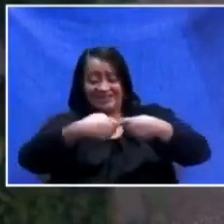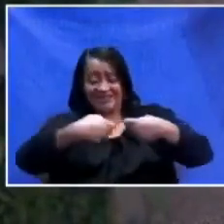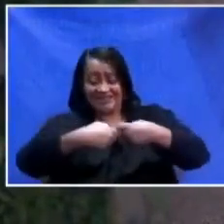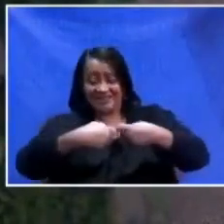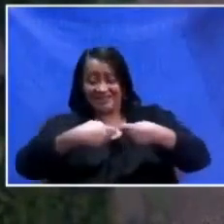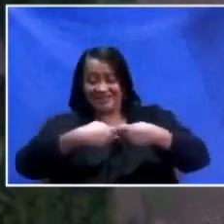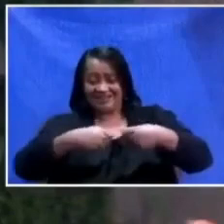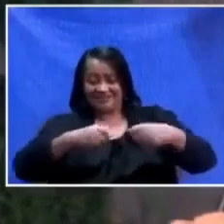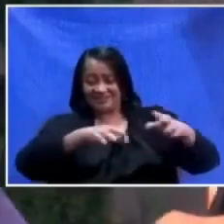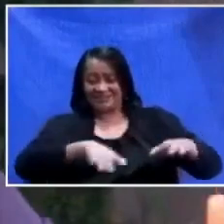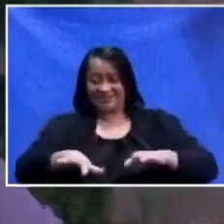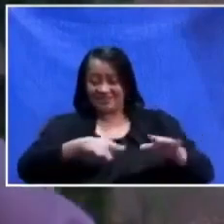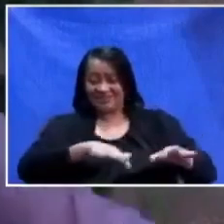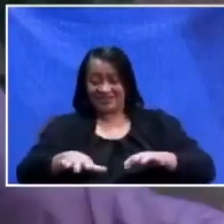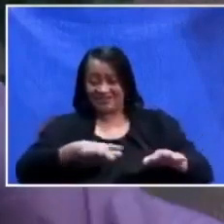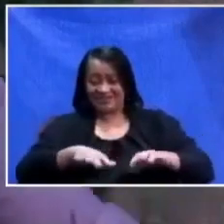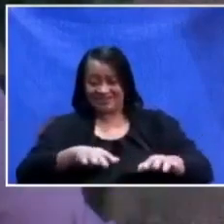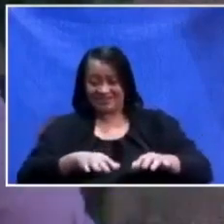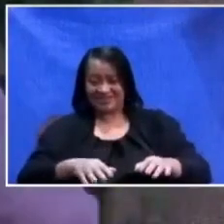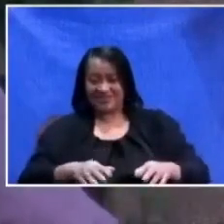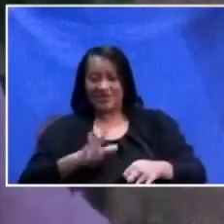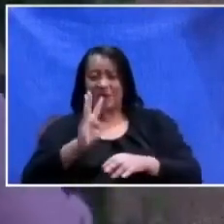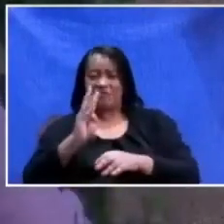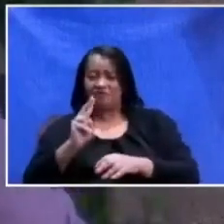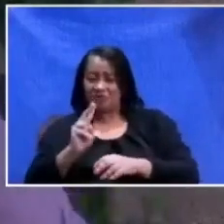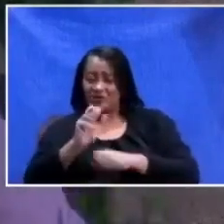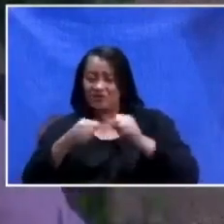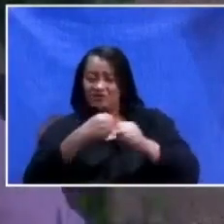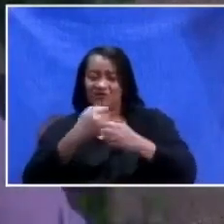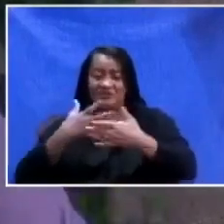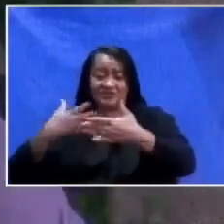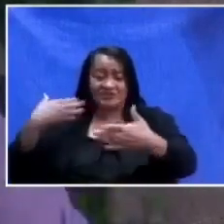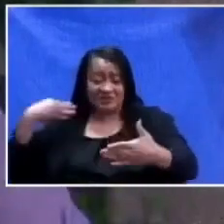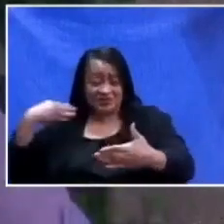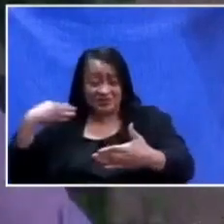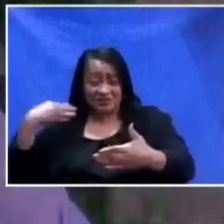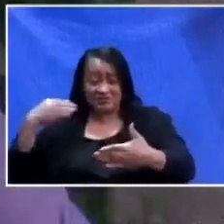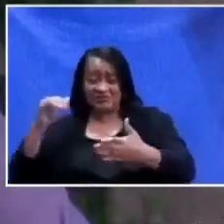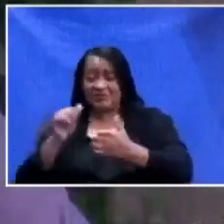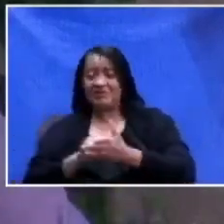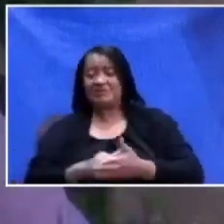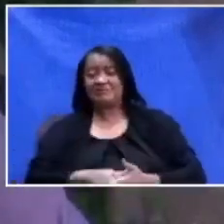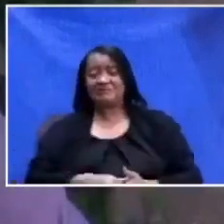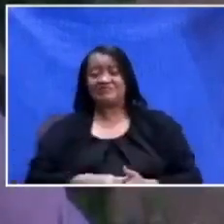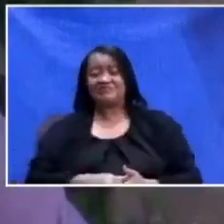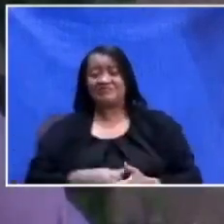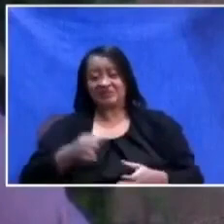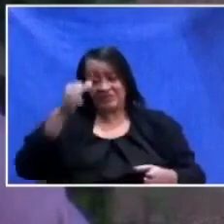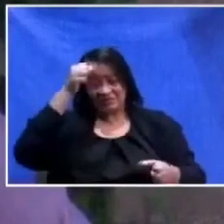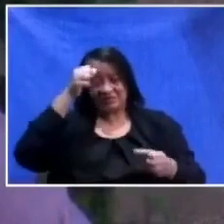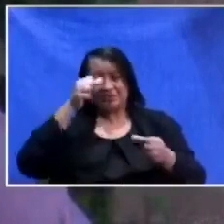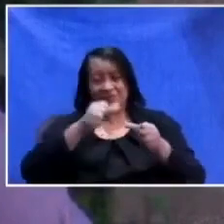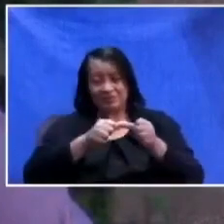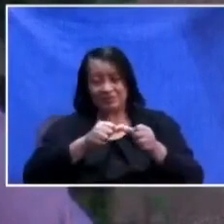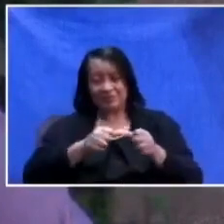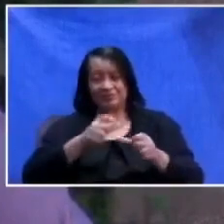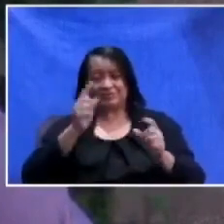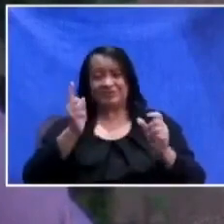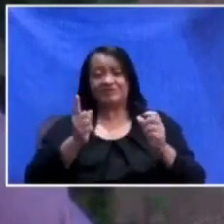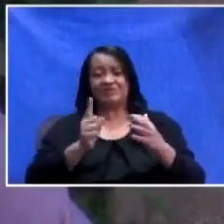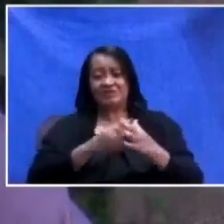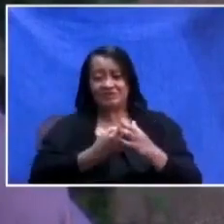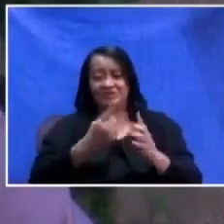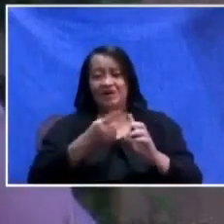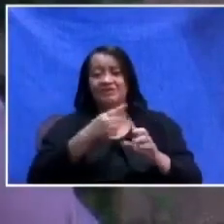That seems so simple now, but 42 years ago, that was major. I remember when we first started